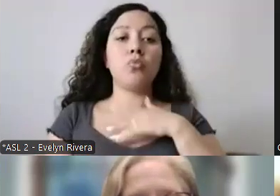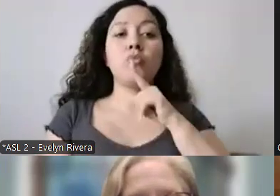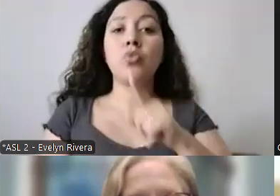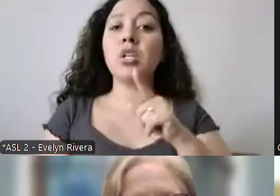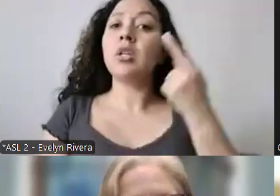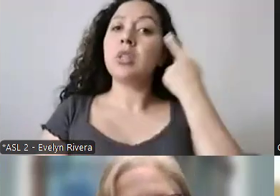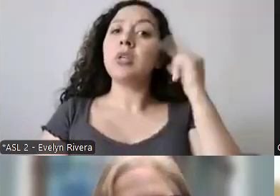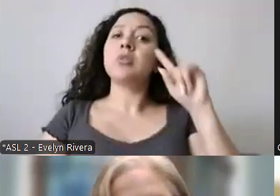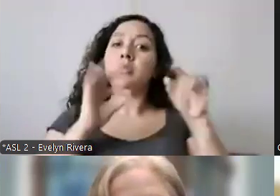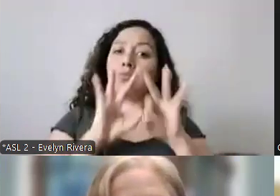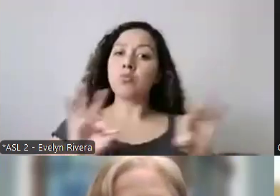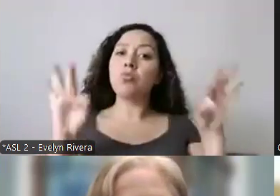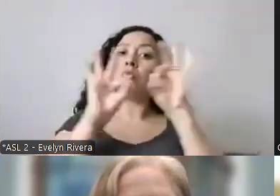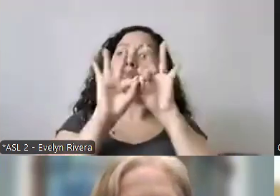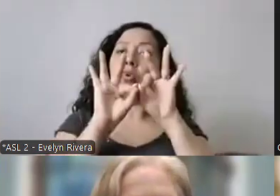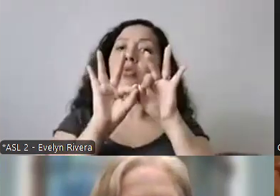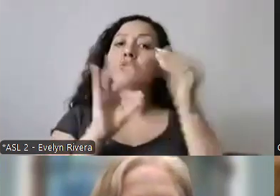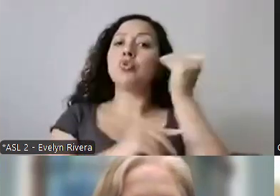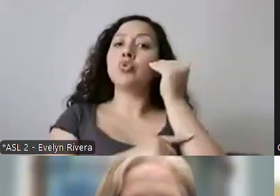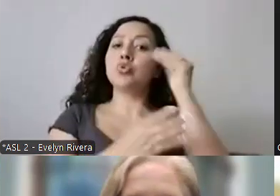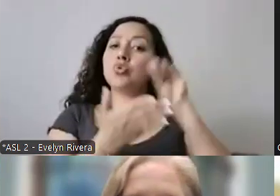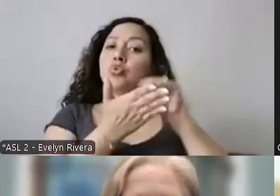important to note.